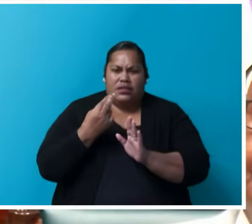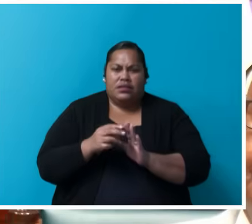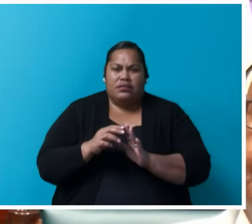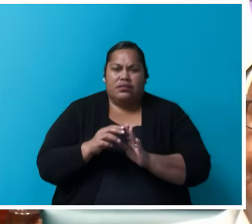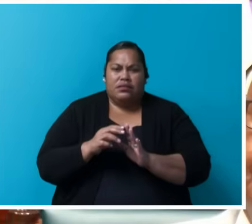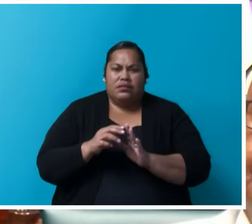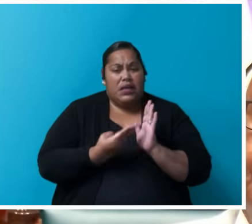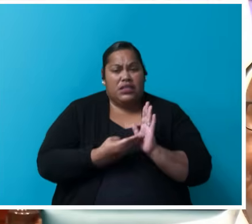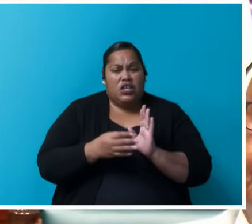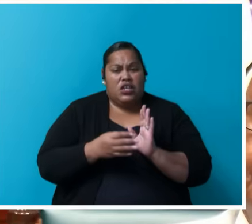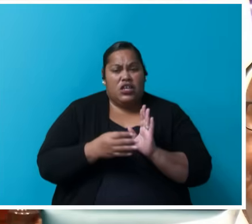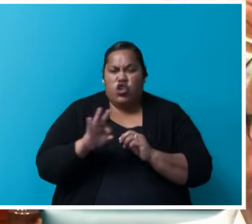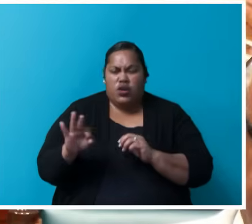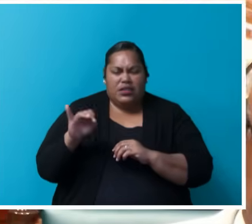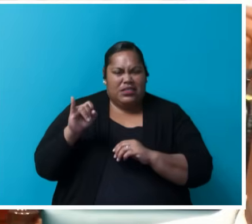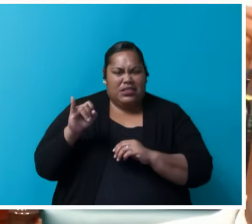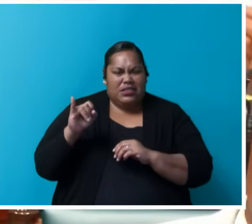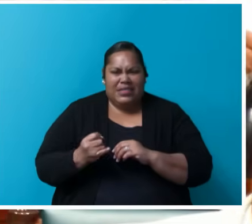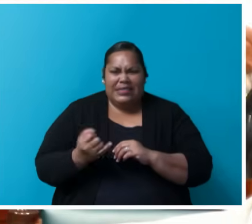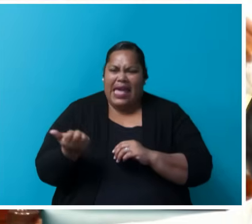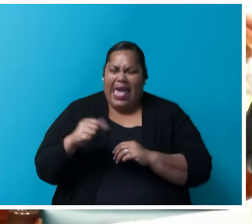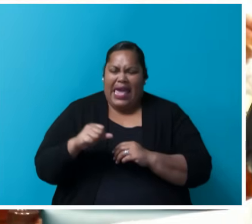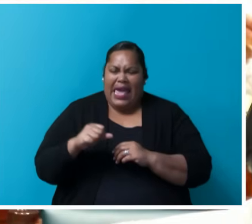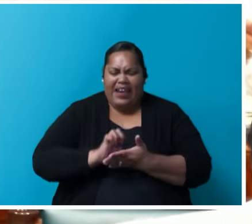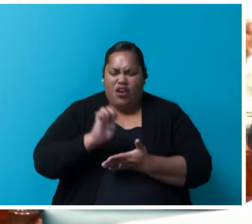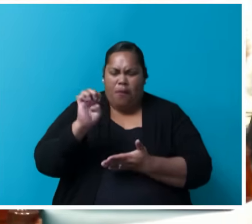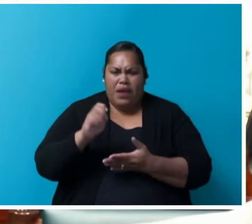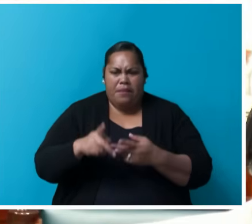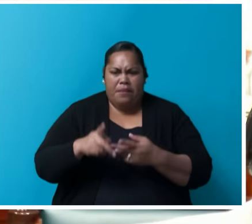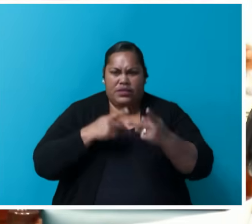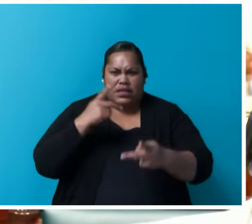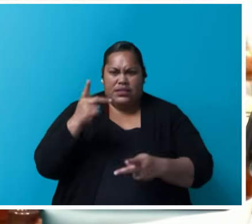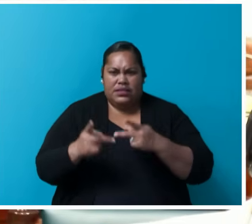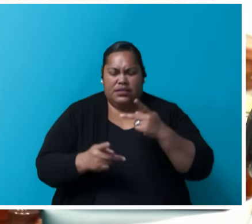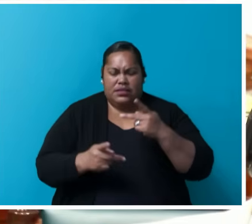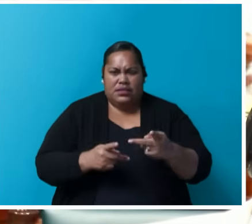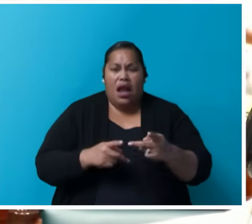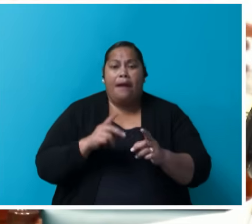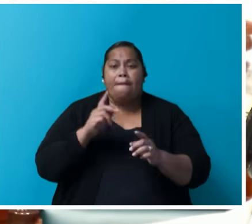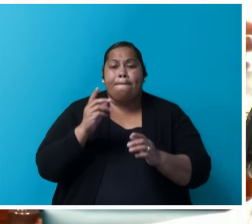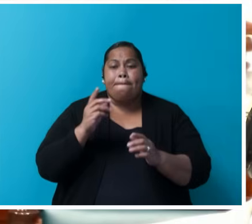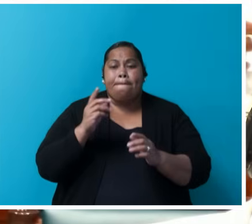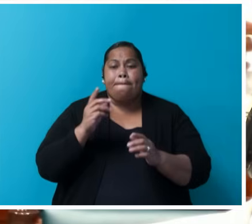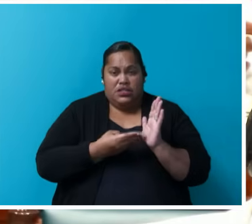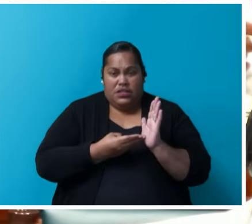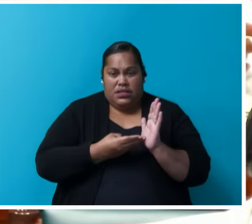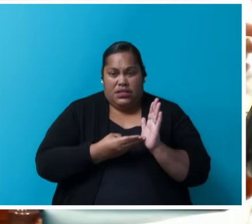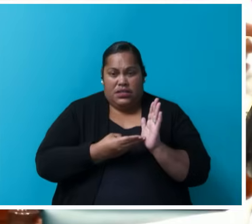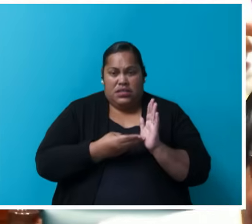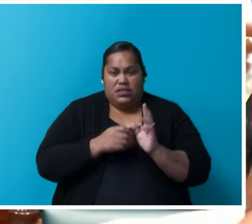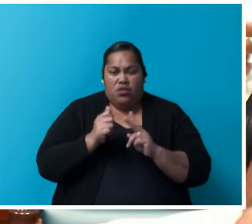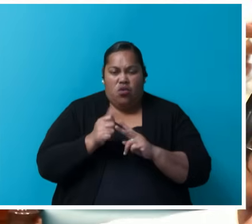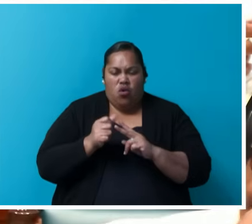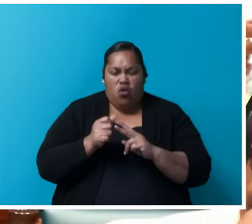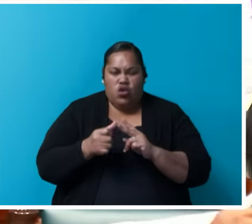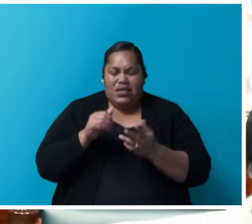is not just an economic process. Budget, Mr. Speaker, is also a